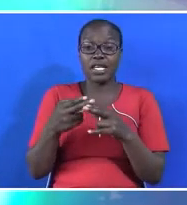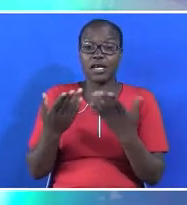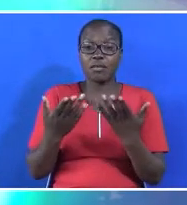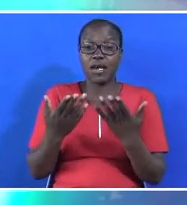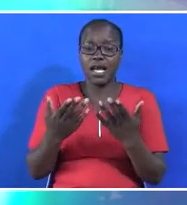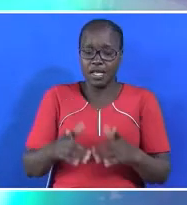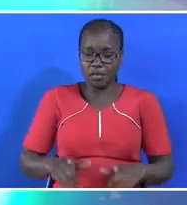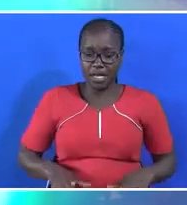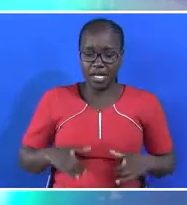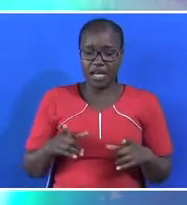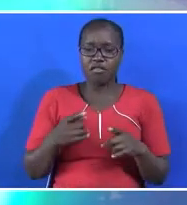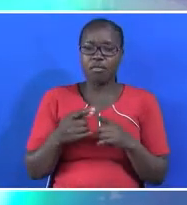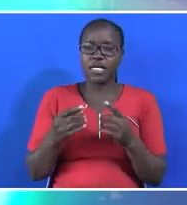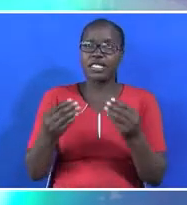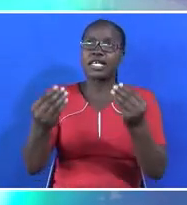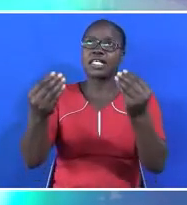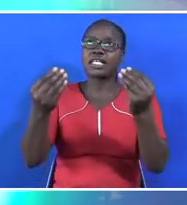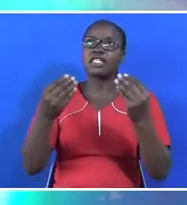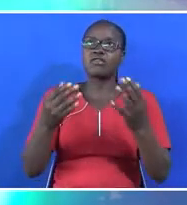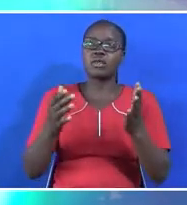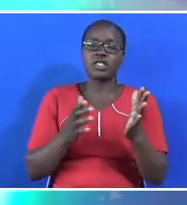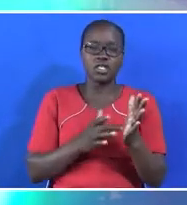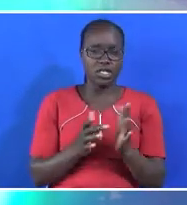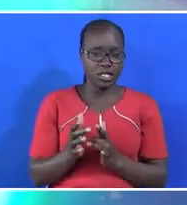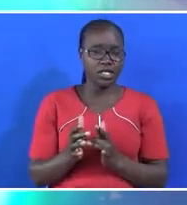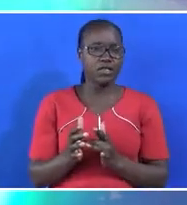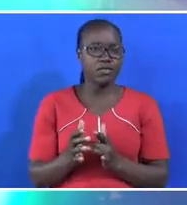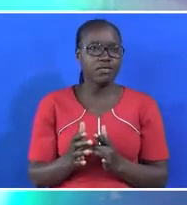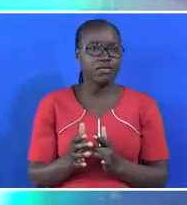take my life, but give me Jesus.